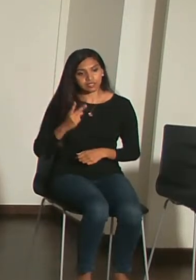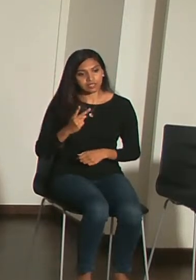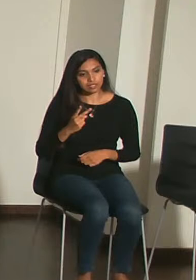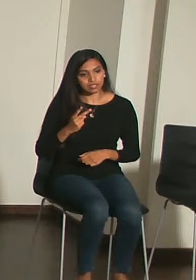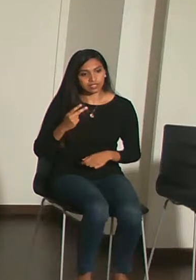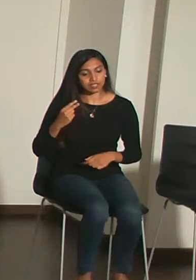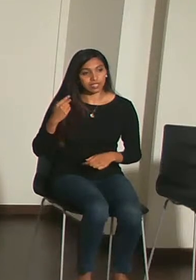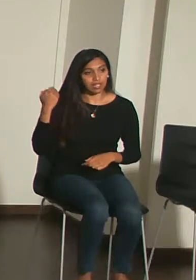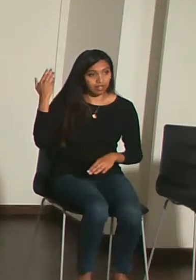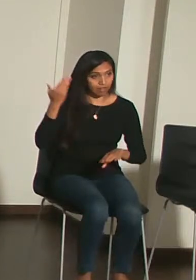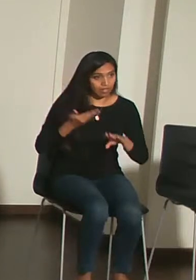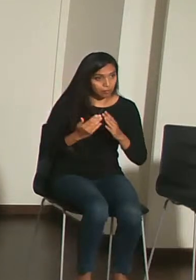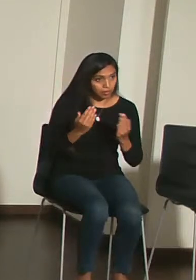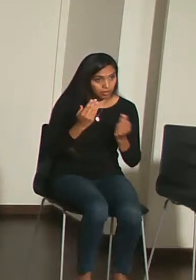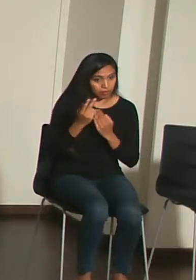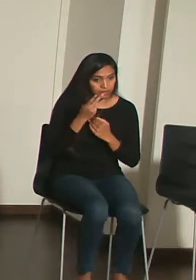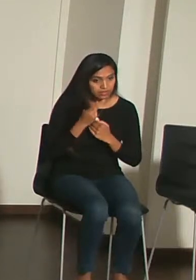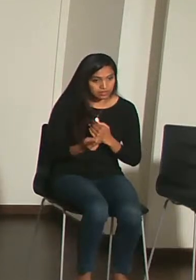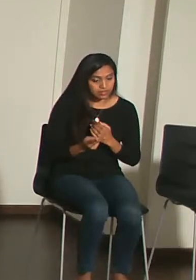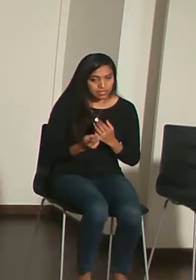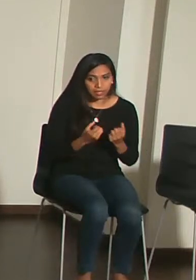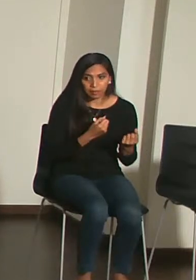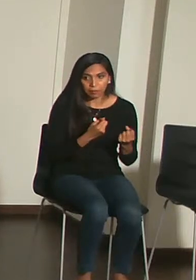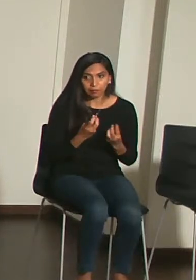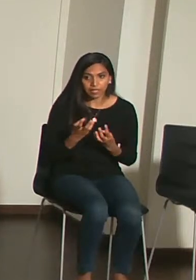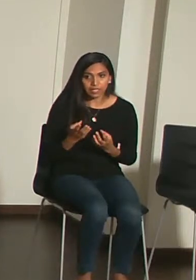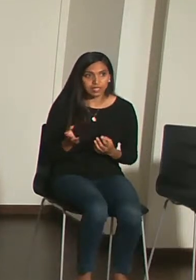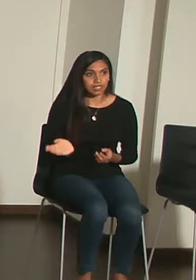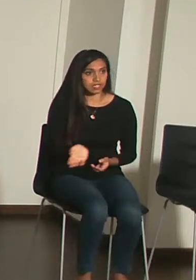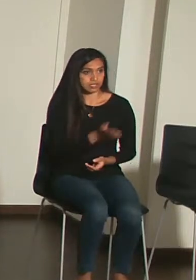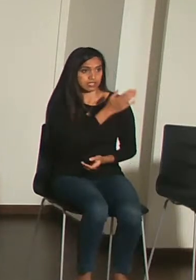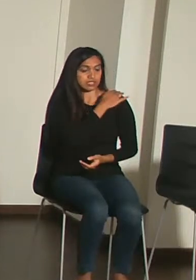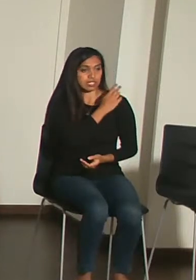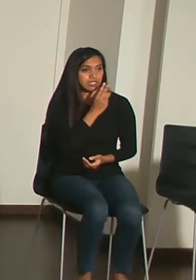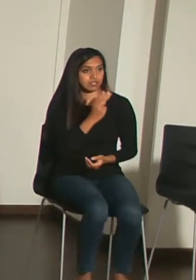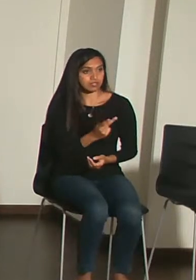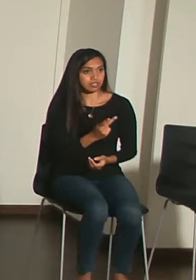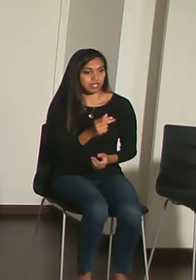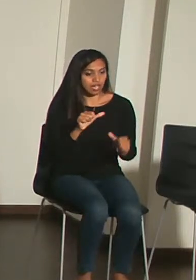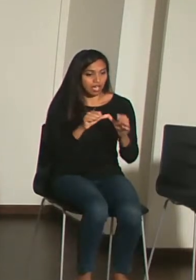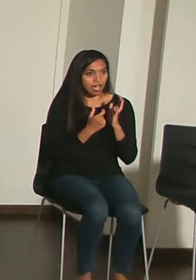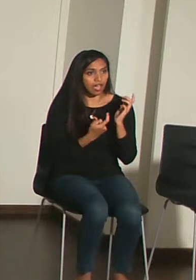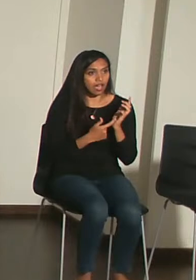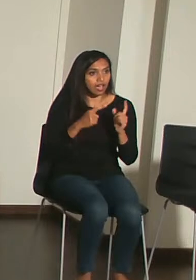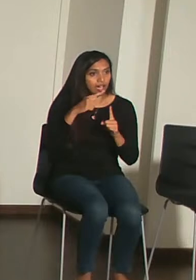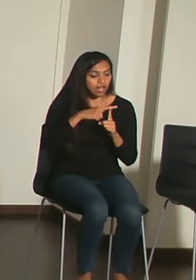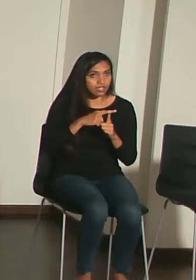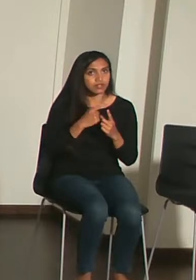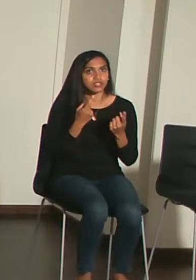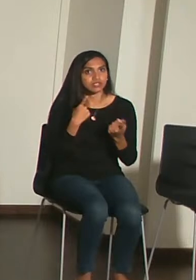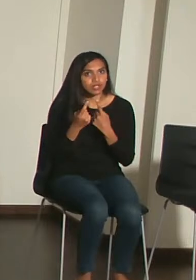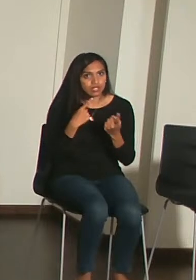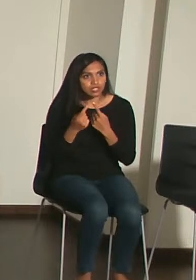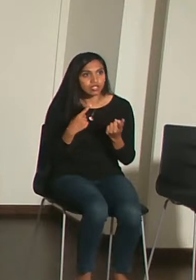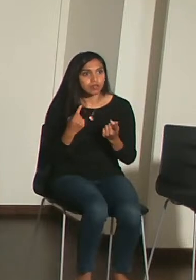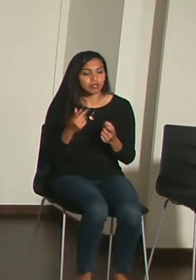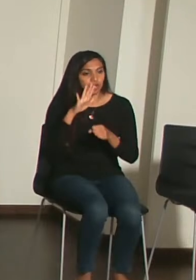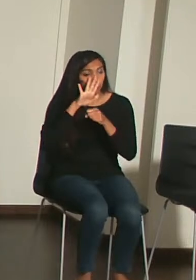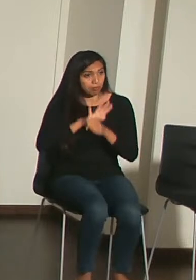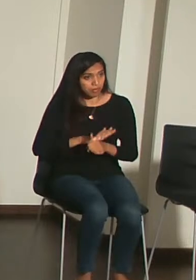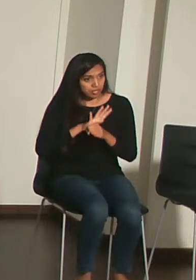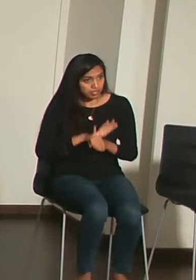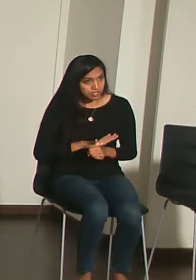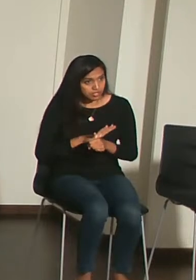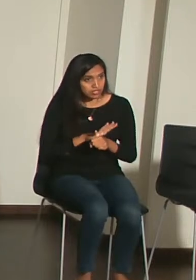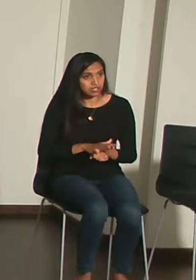I've encountered kids who have never seen their mothers wear a sari, but we have artworks talking about oppression and